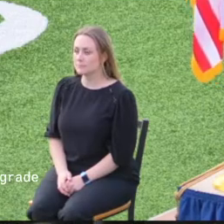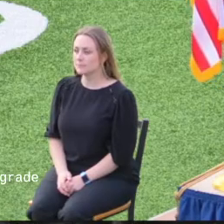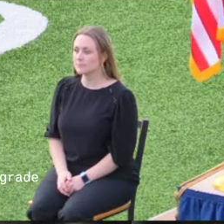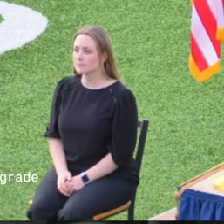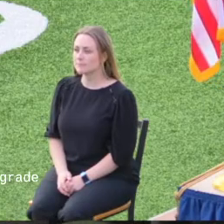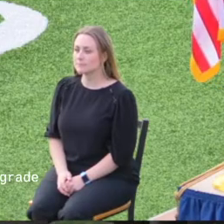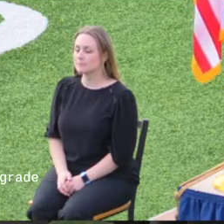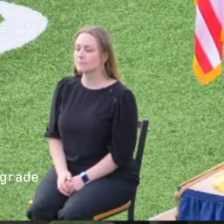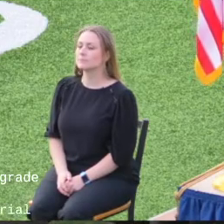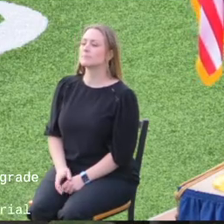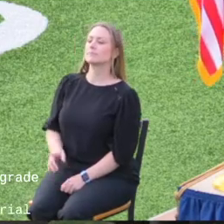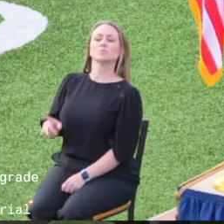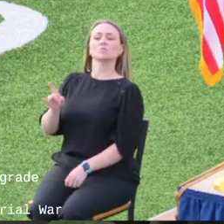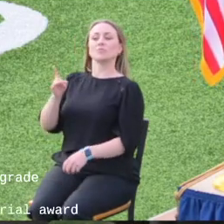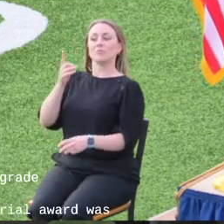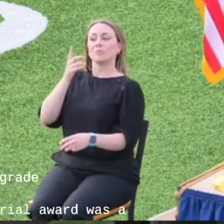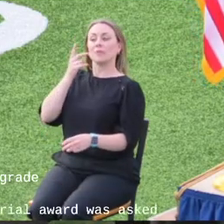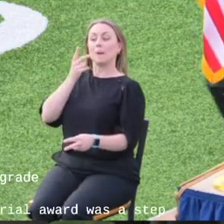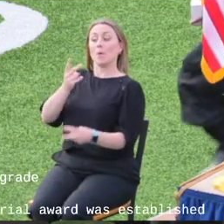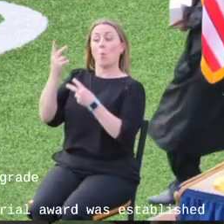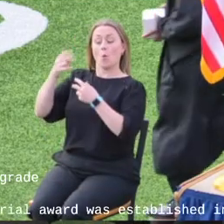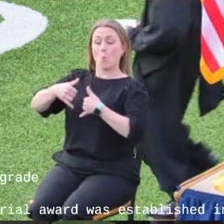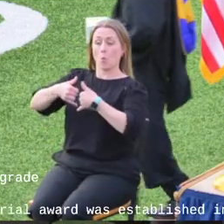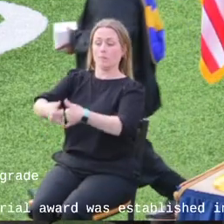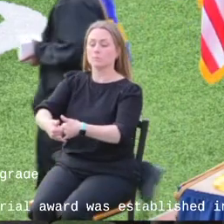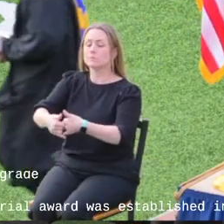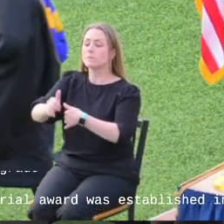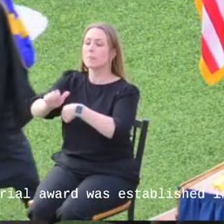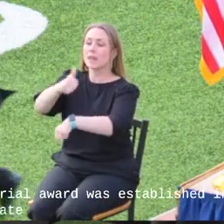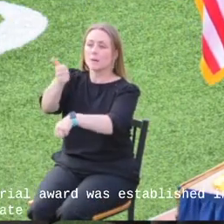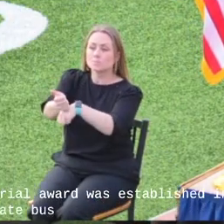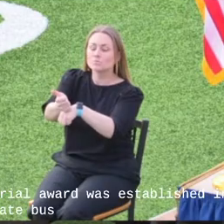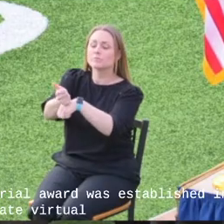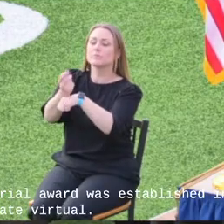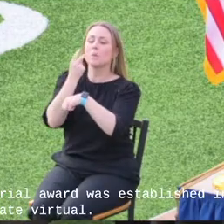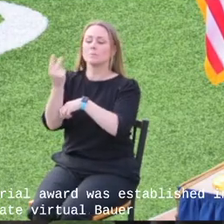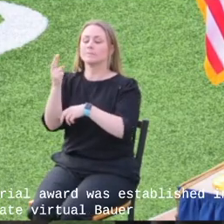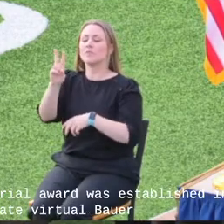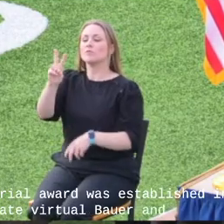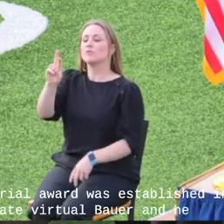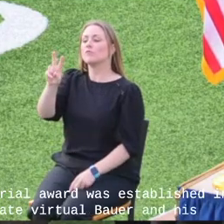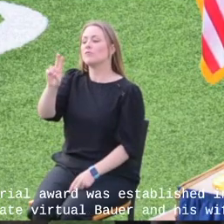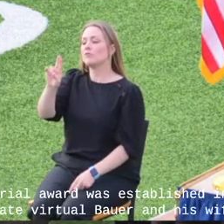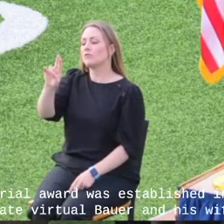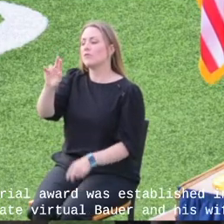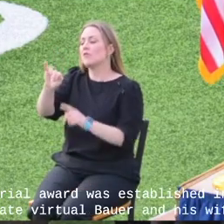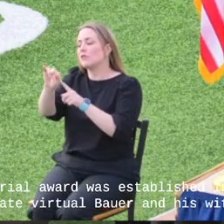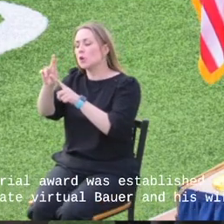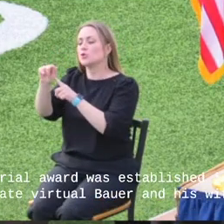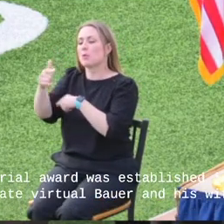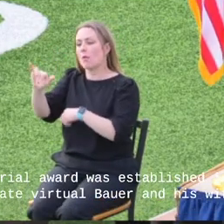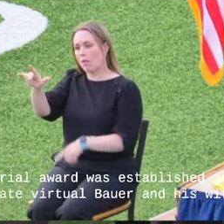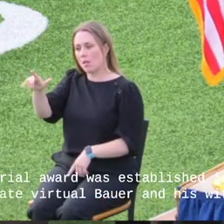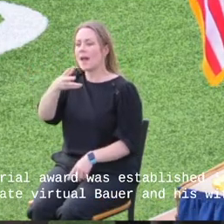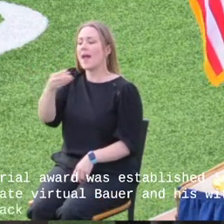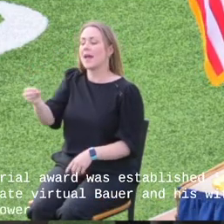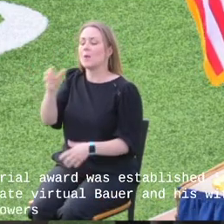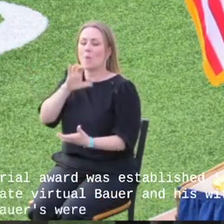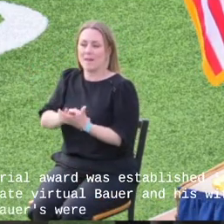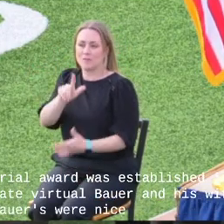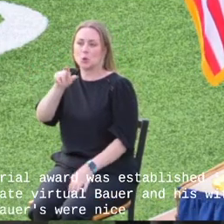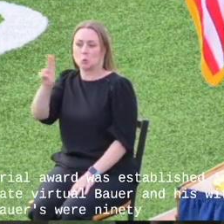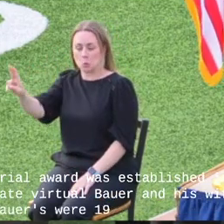The Bauer Memorial Award was established in the memory of the late Virgil Bauer and his wife Lou Bauer. The Bauers